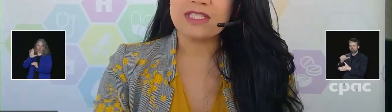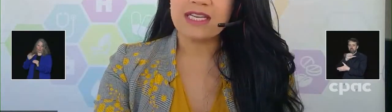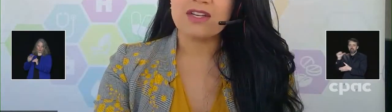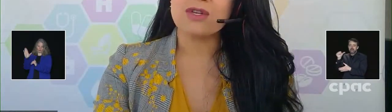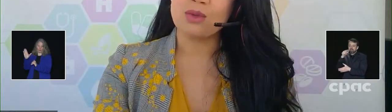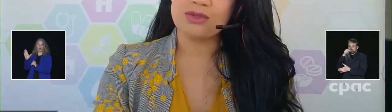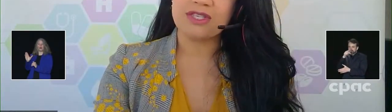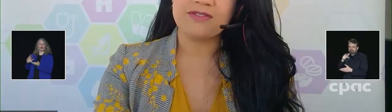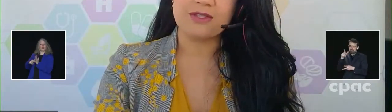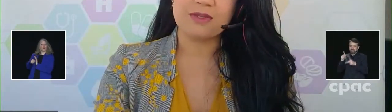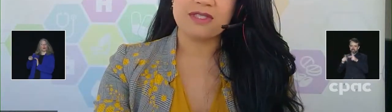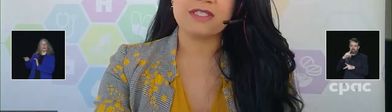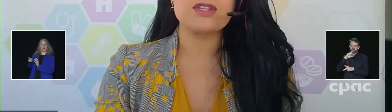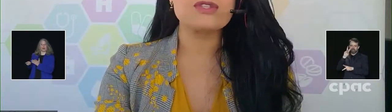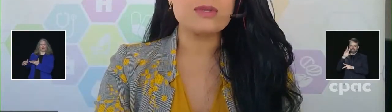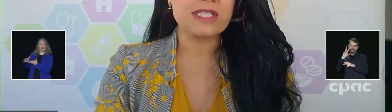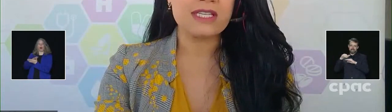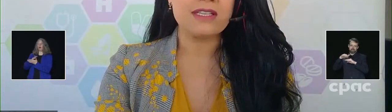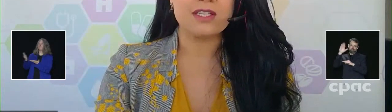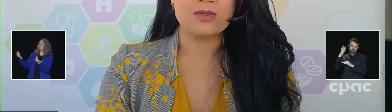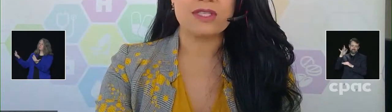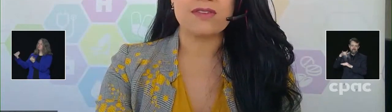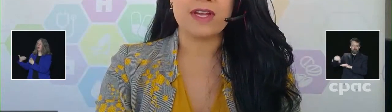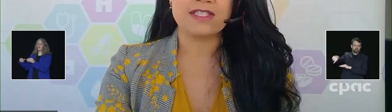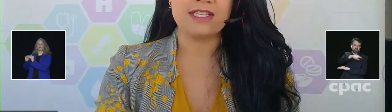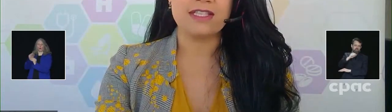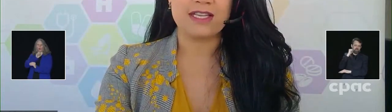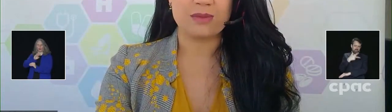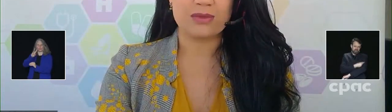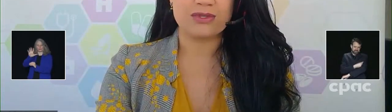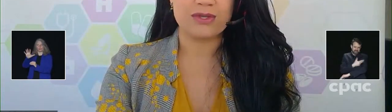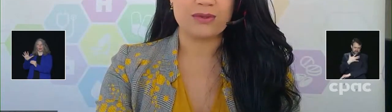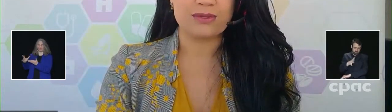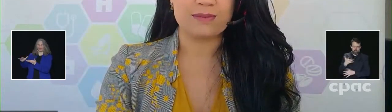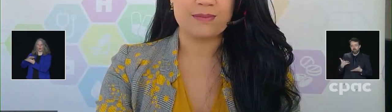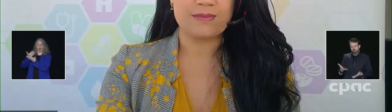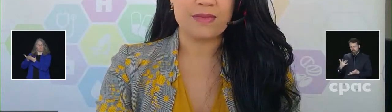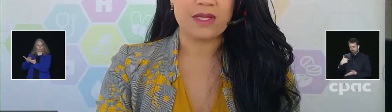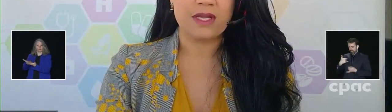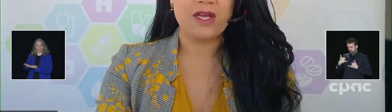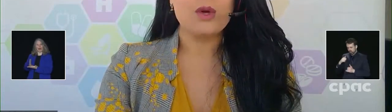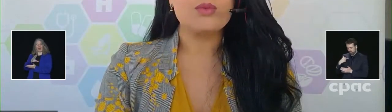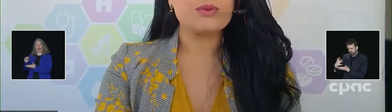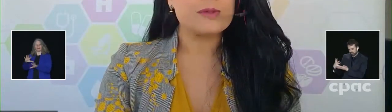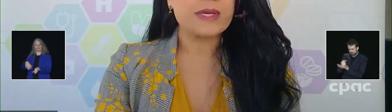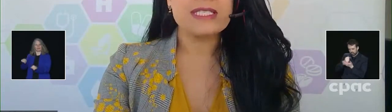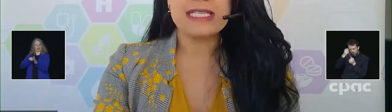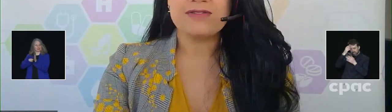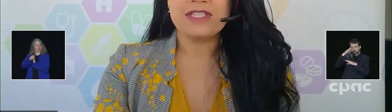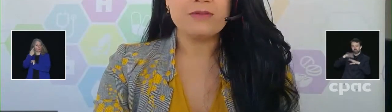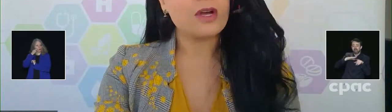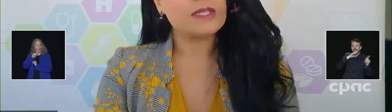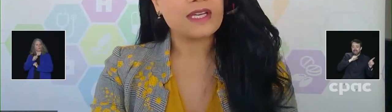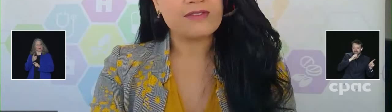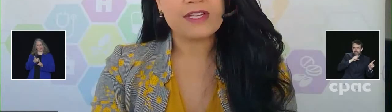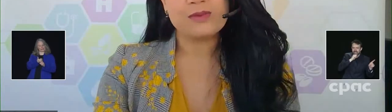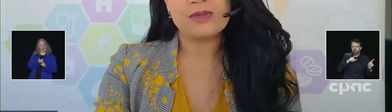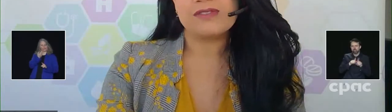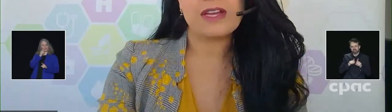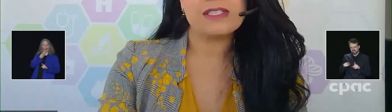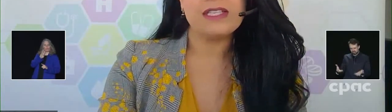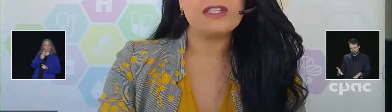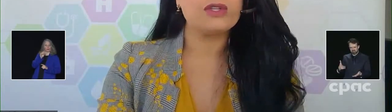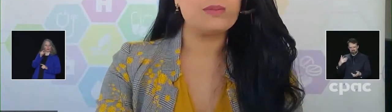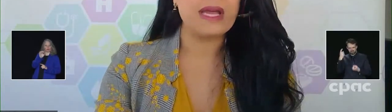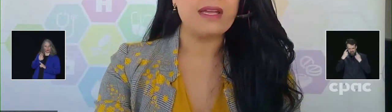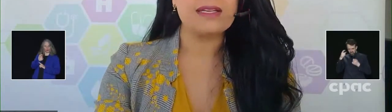currently gathering data on older individuals and is also studying the use of the vaccine as a booster dose. With respect to safety, common side effects